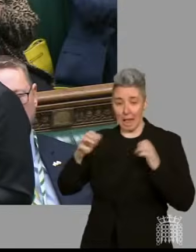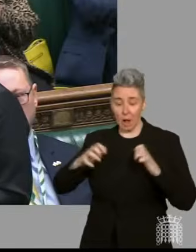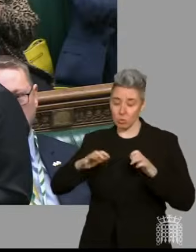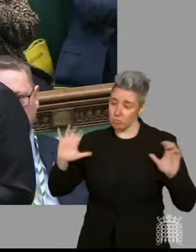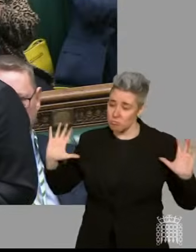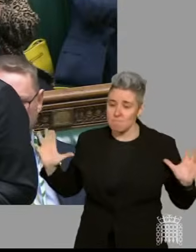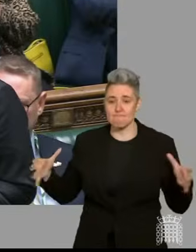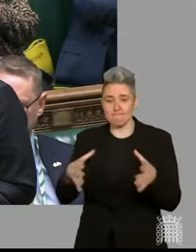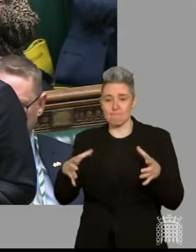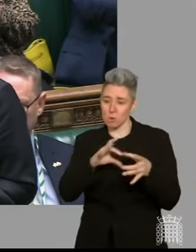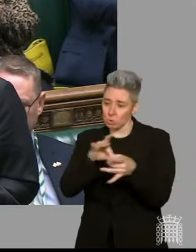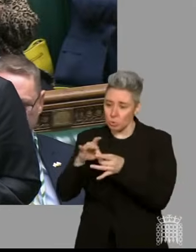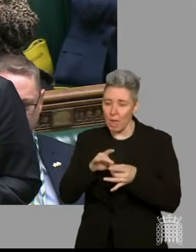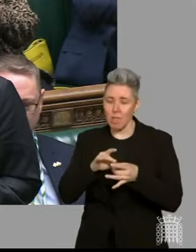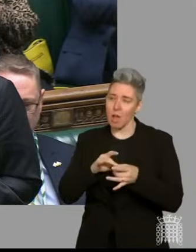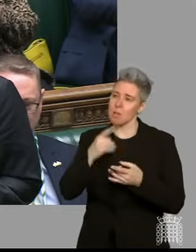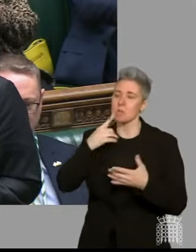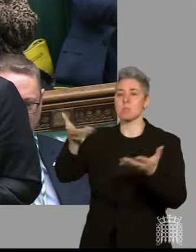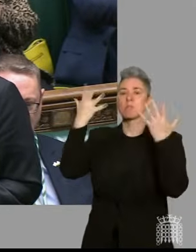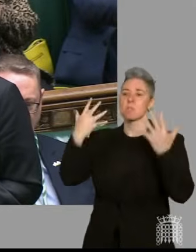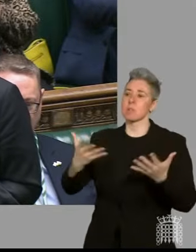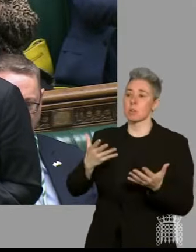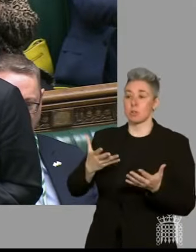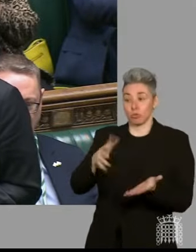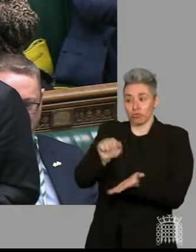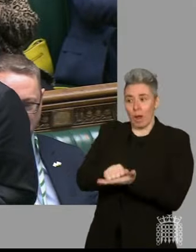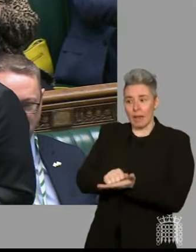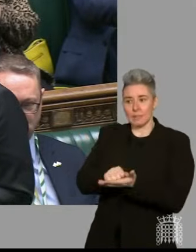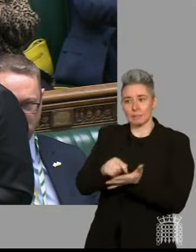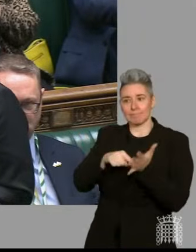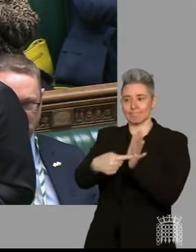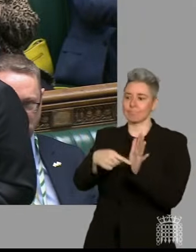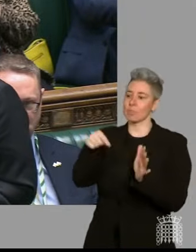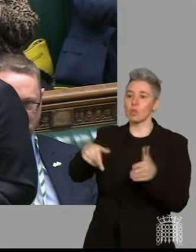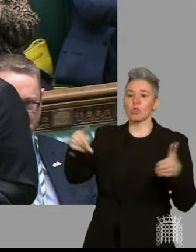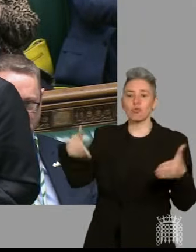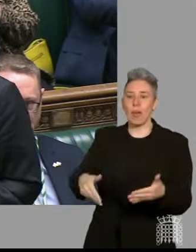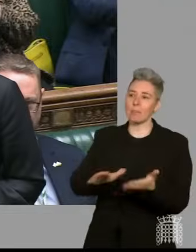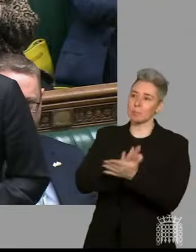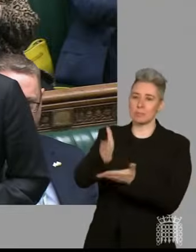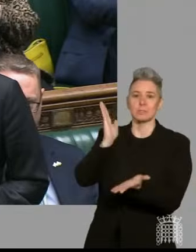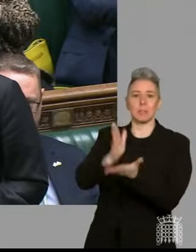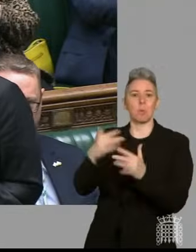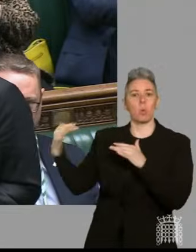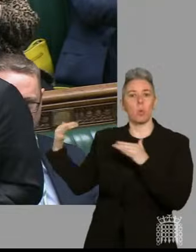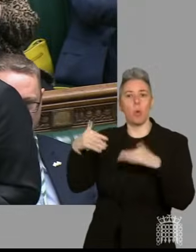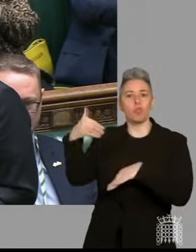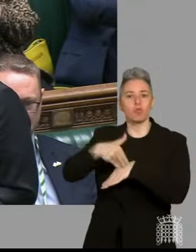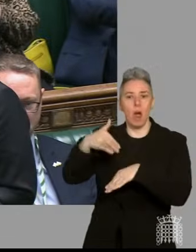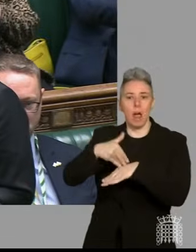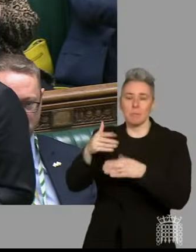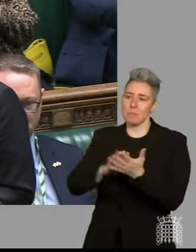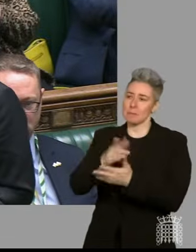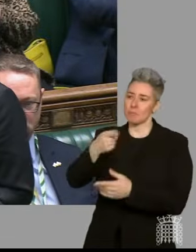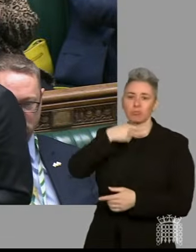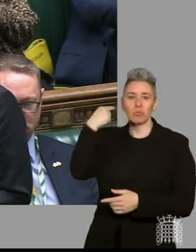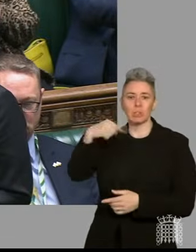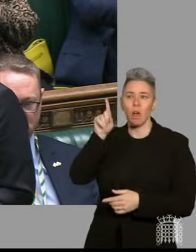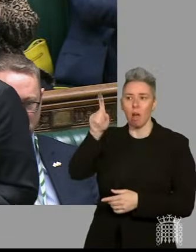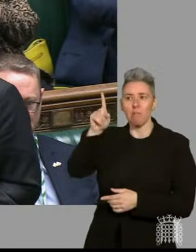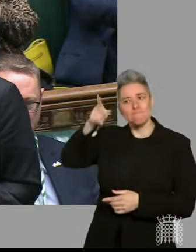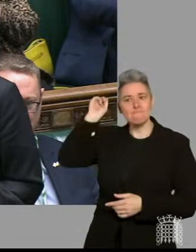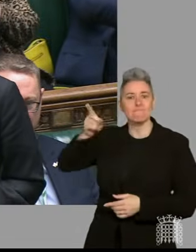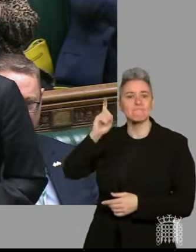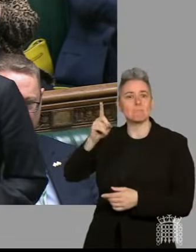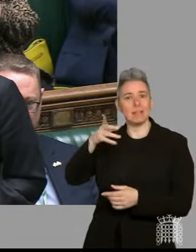war crimes which Russia must be made to answer for. Yesterday, Palestinian officials